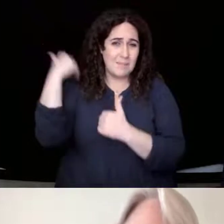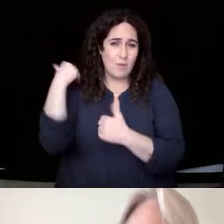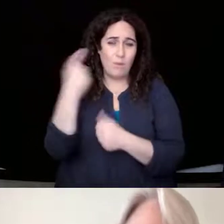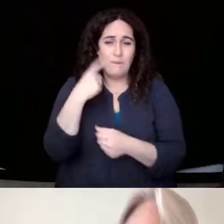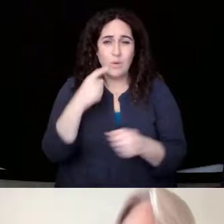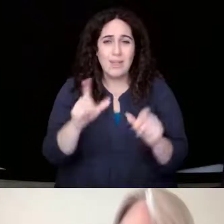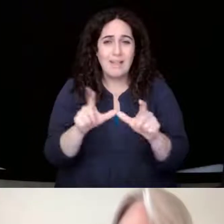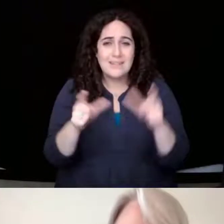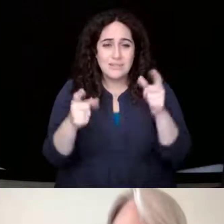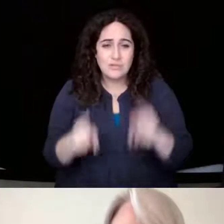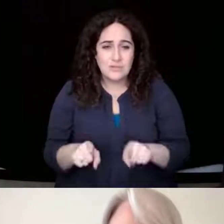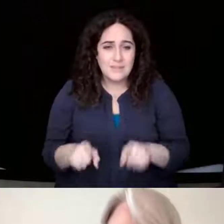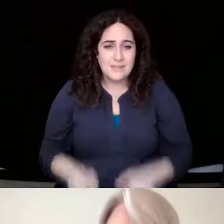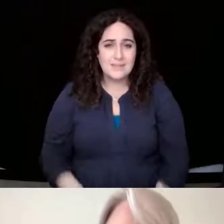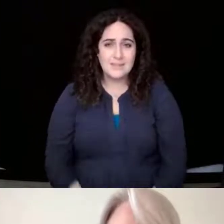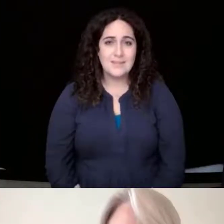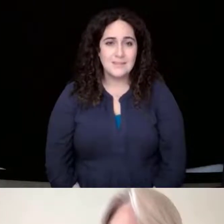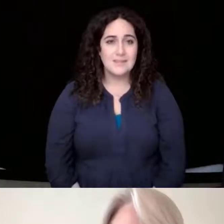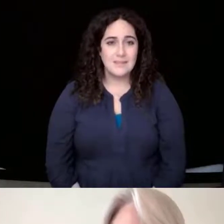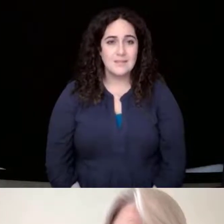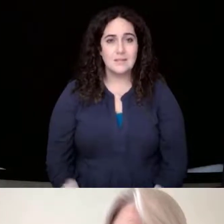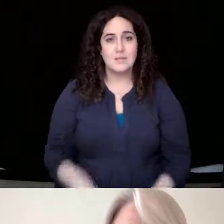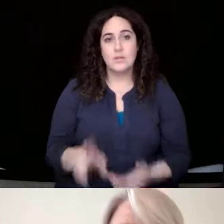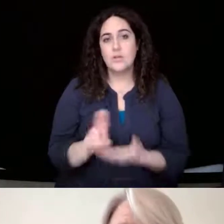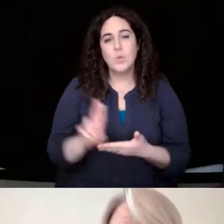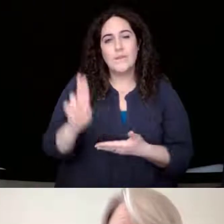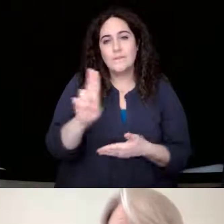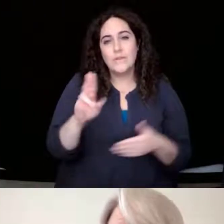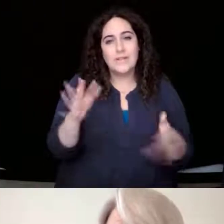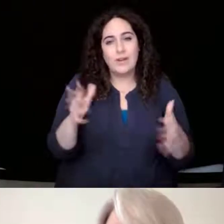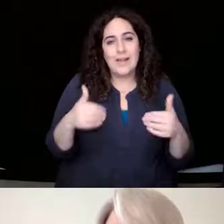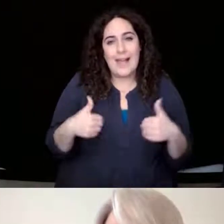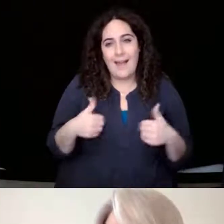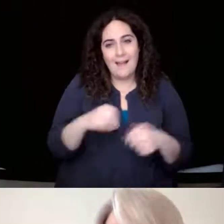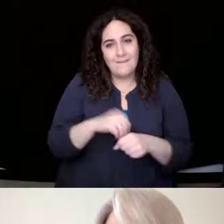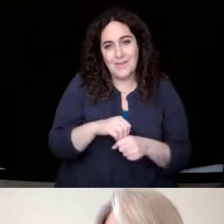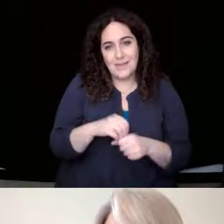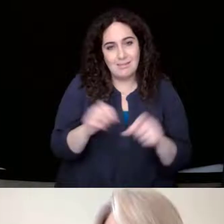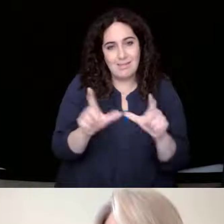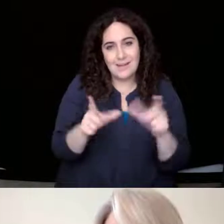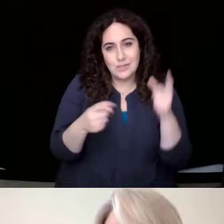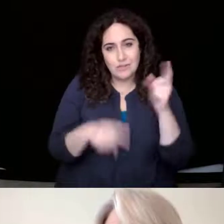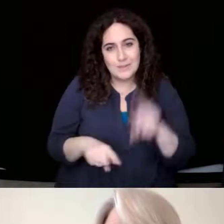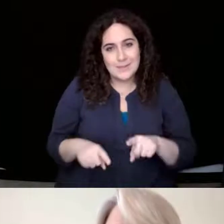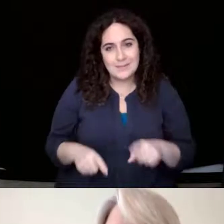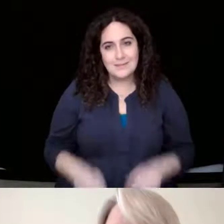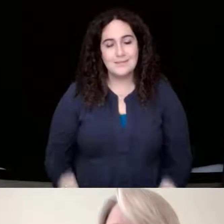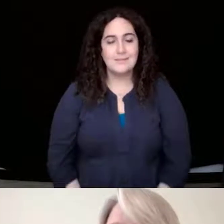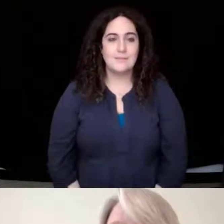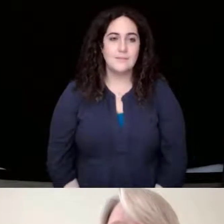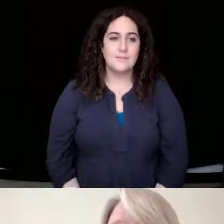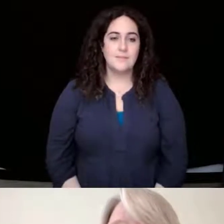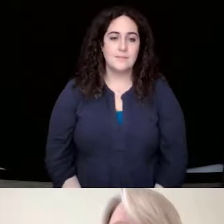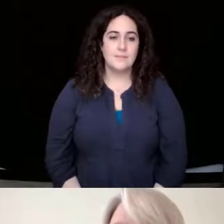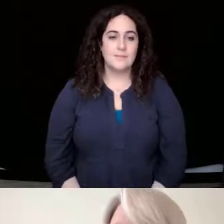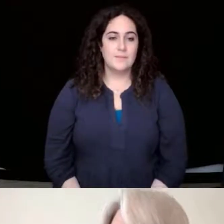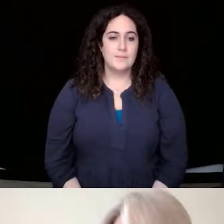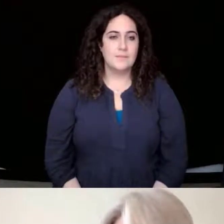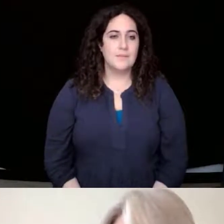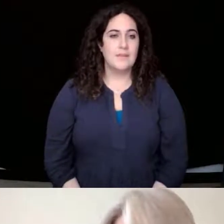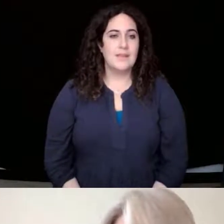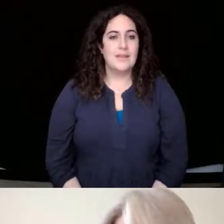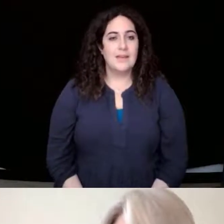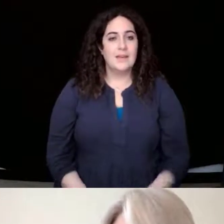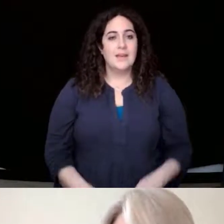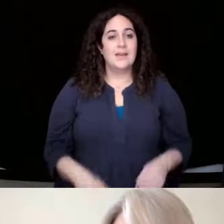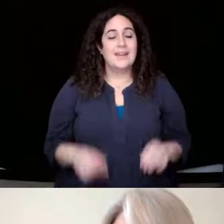our universities typically have them in our license agreements as well. Now, if I could just take a moment to say, we put a lot of